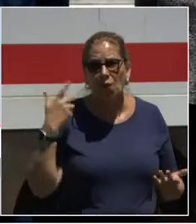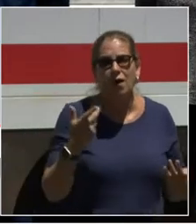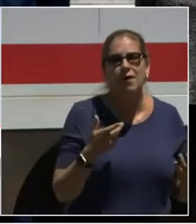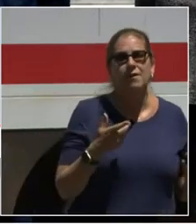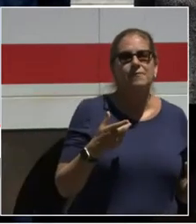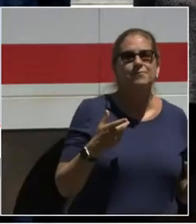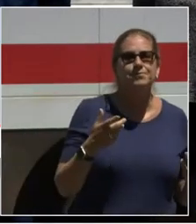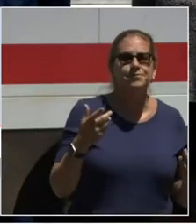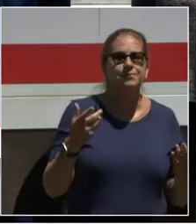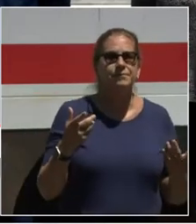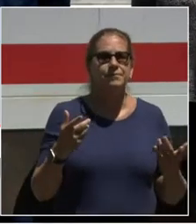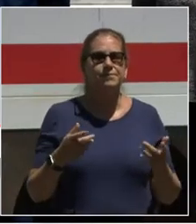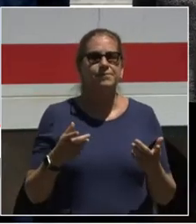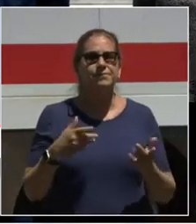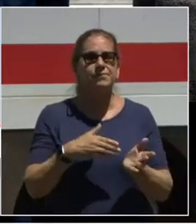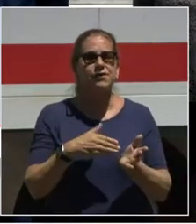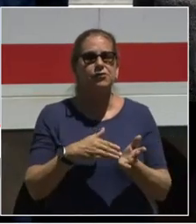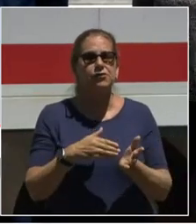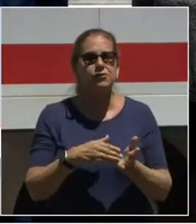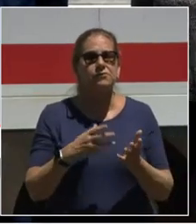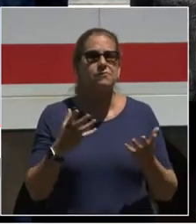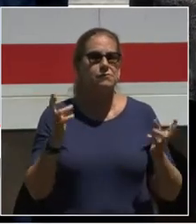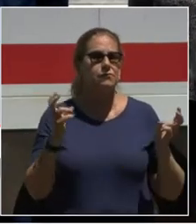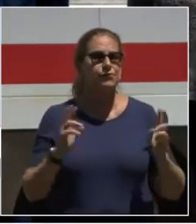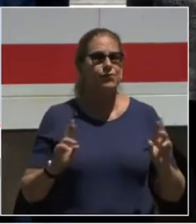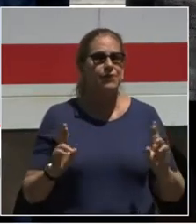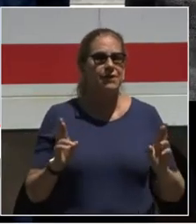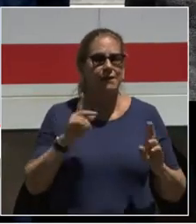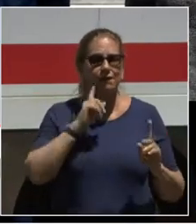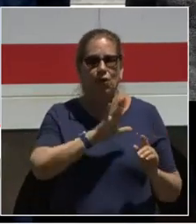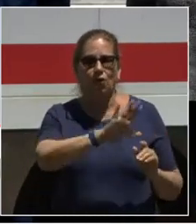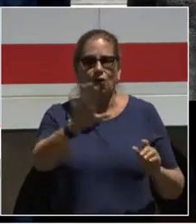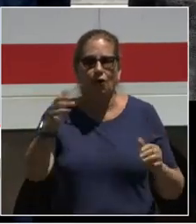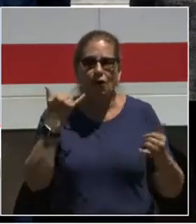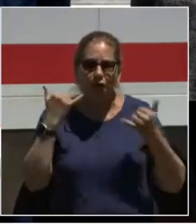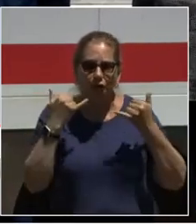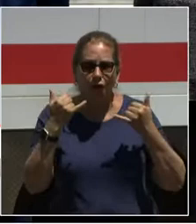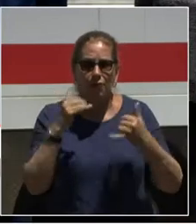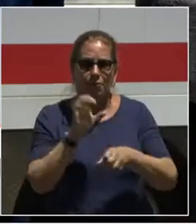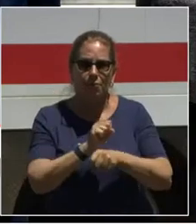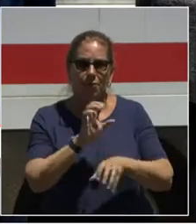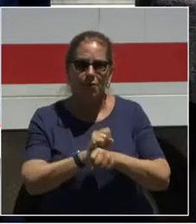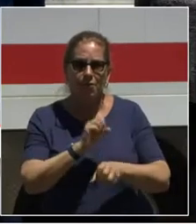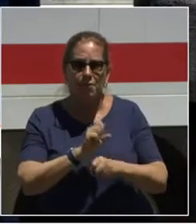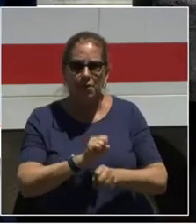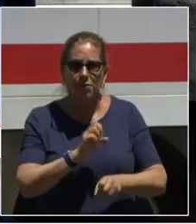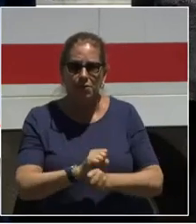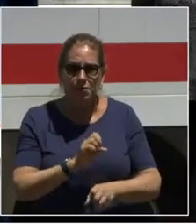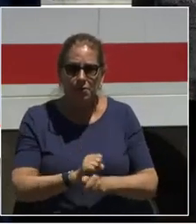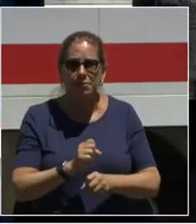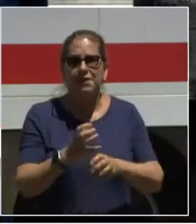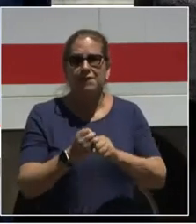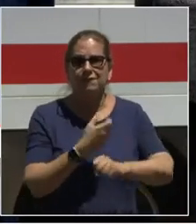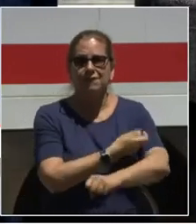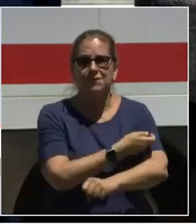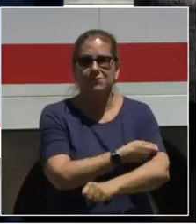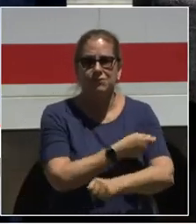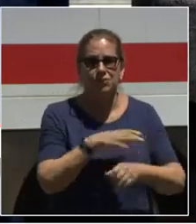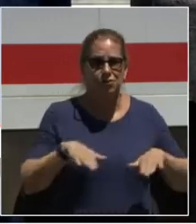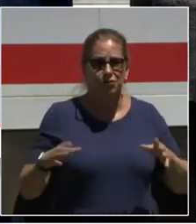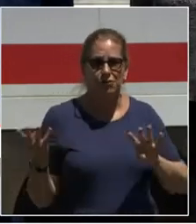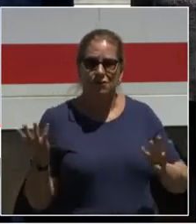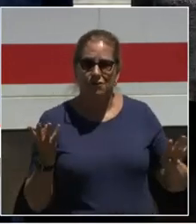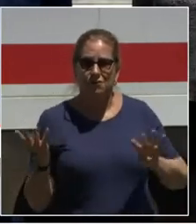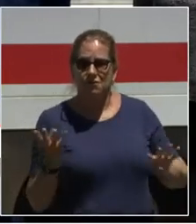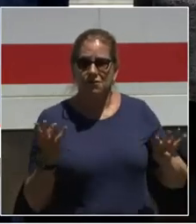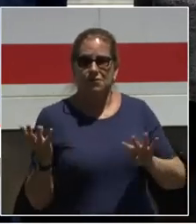many kids need to be brought up to date on their vaccinations, and they are expecting and waiting to make appointments for you.